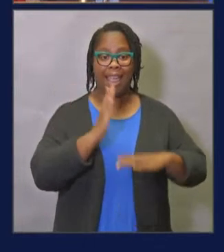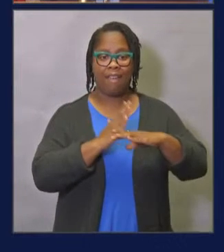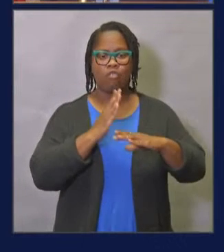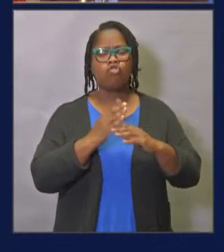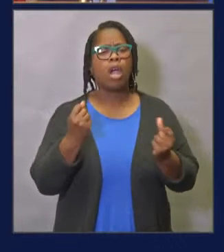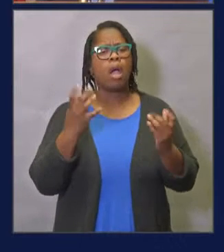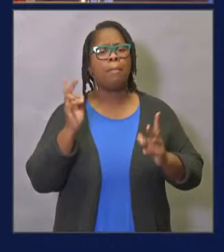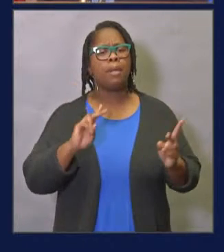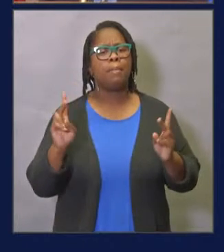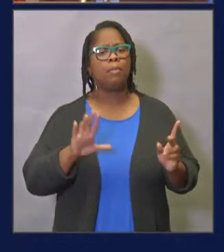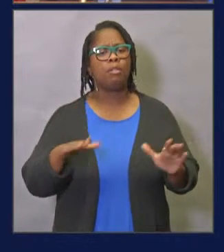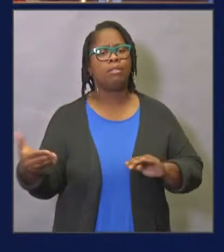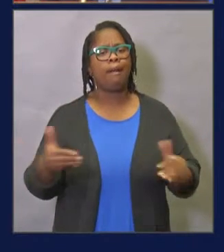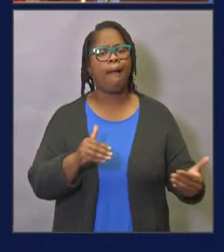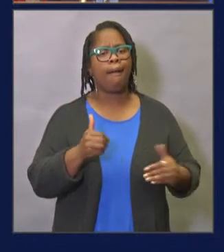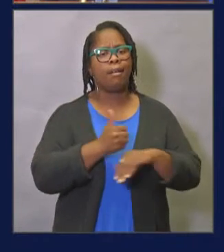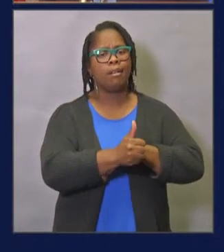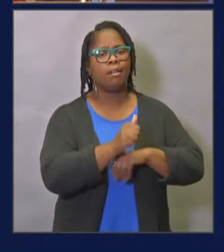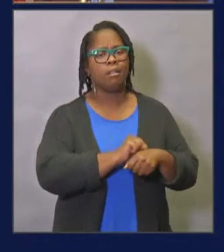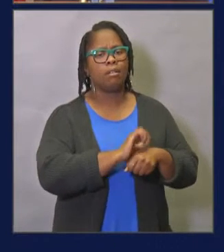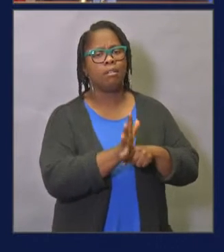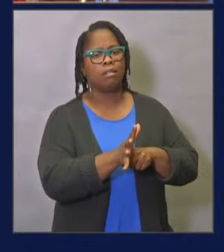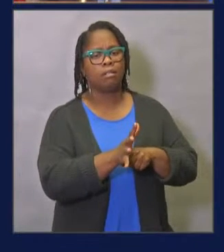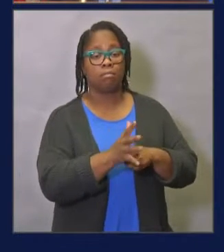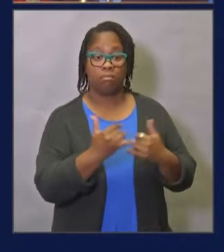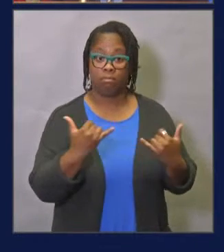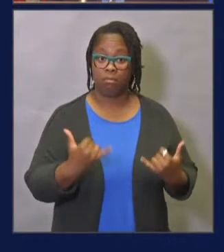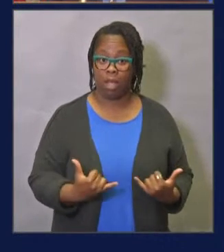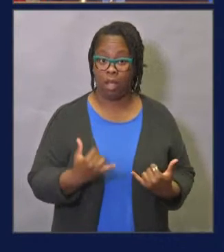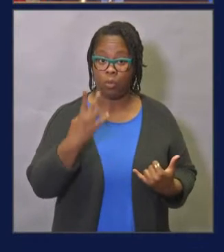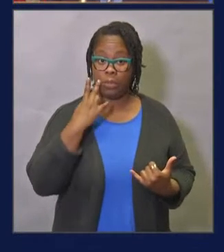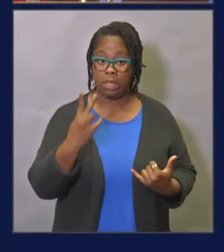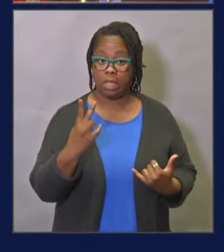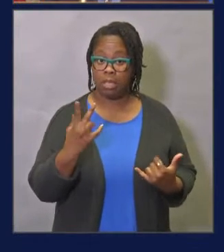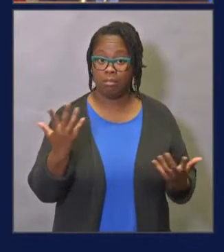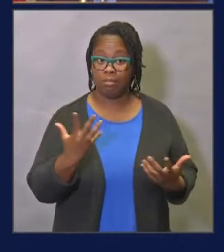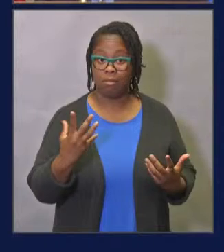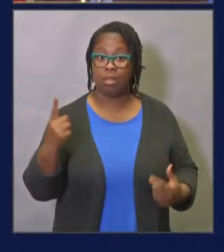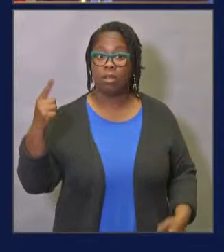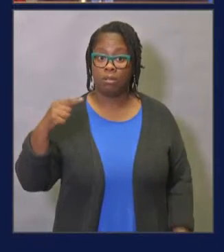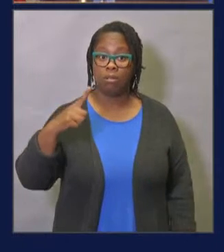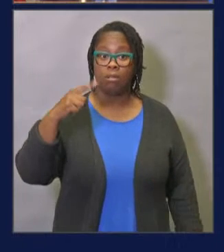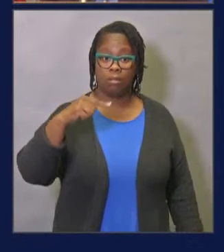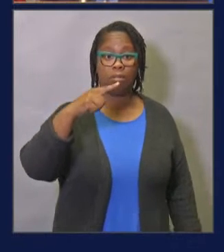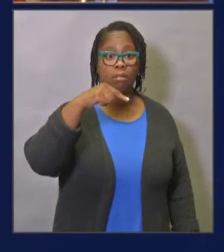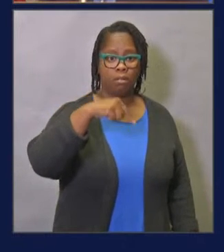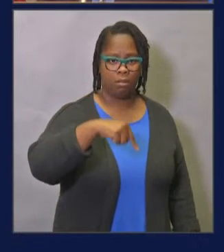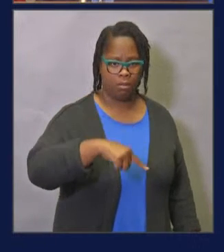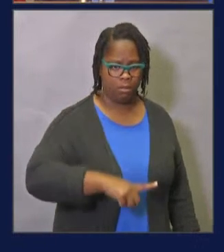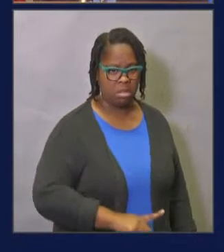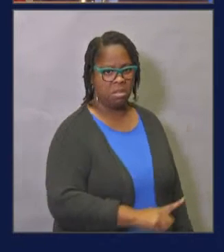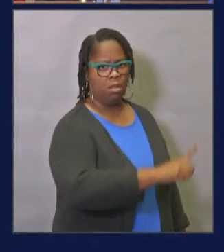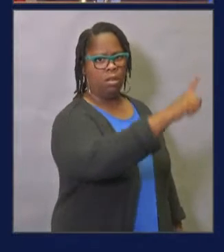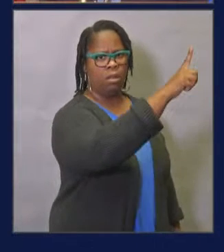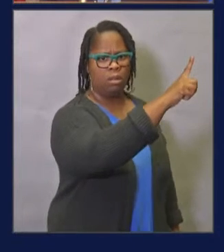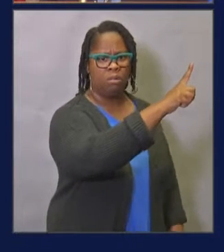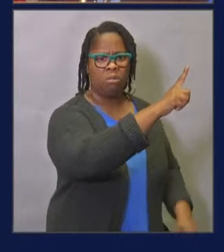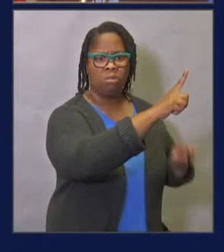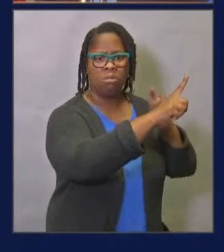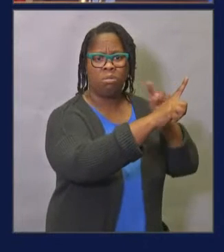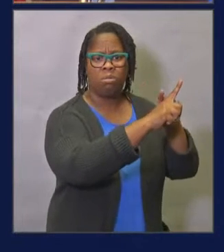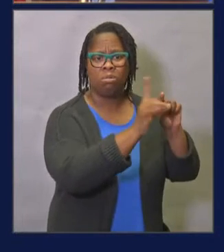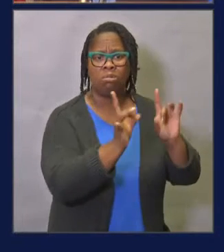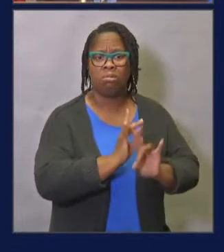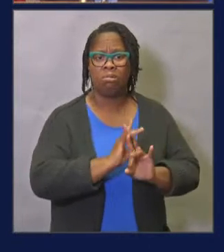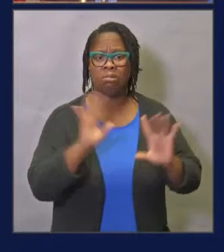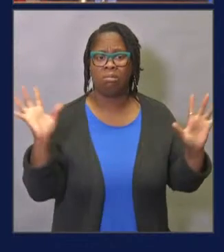deaths from COVID-19. And as you can see, we are now experiencing a devastating increase in deaths. Since November